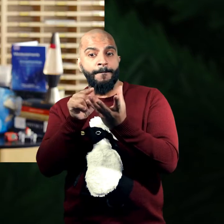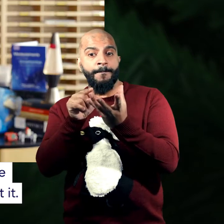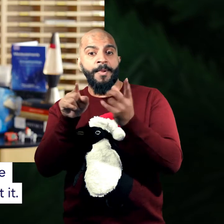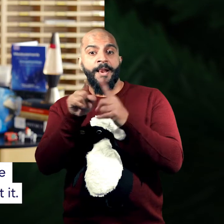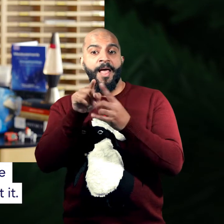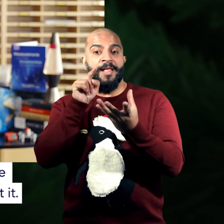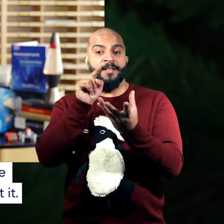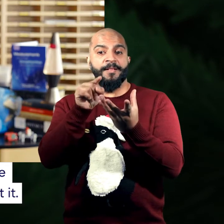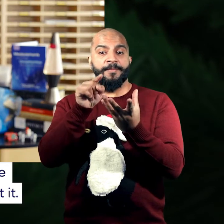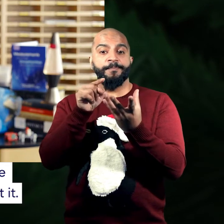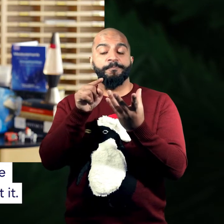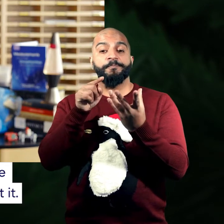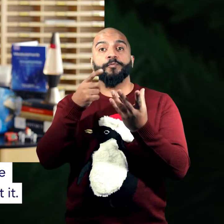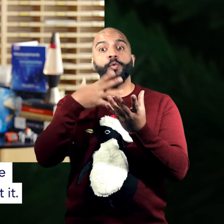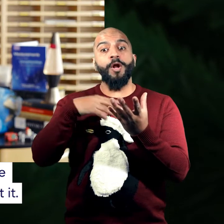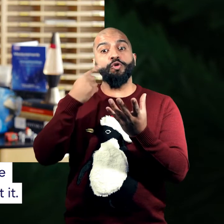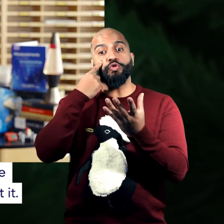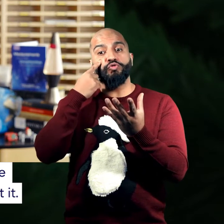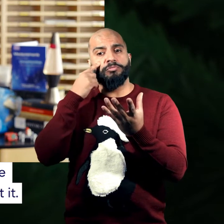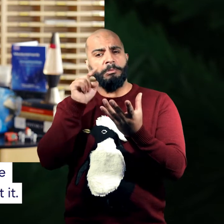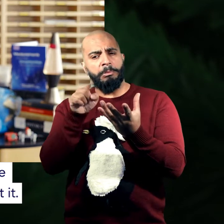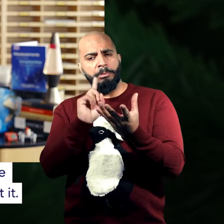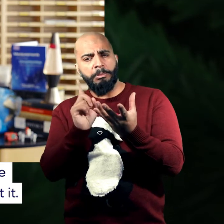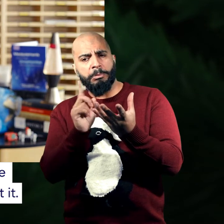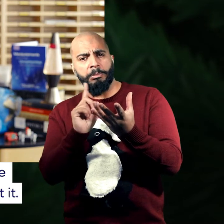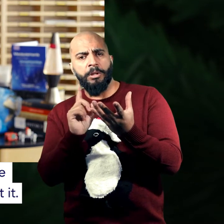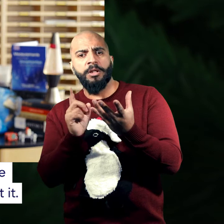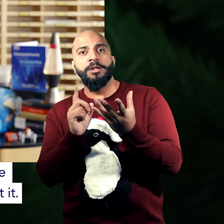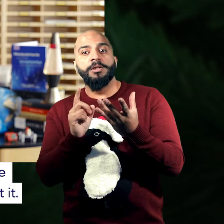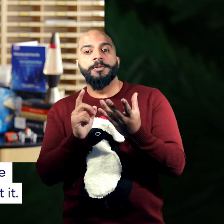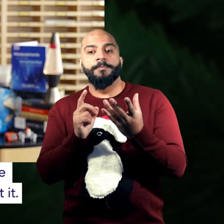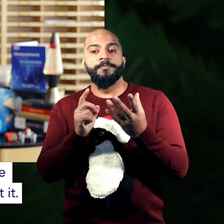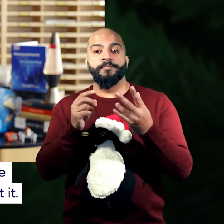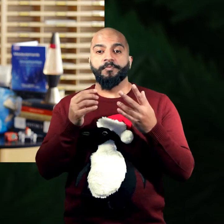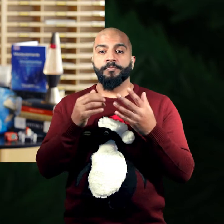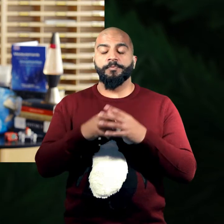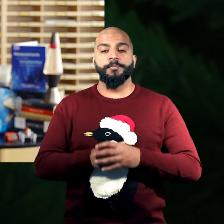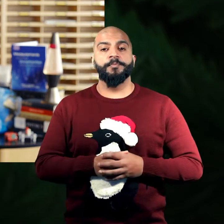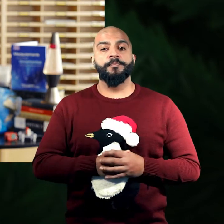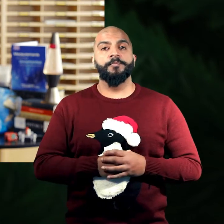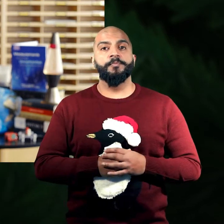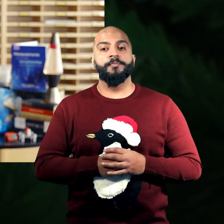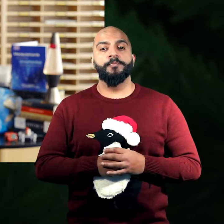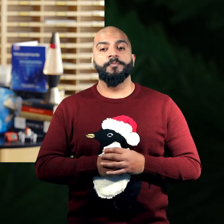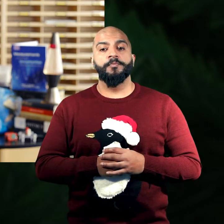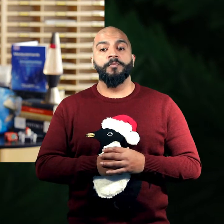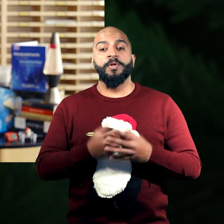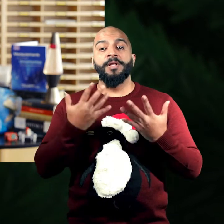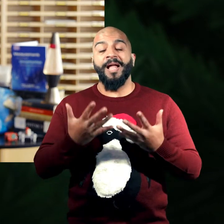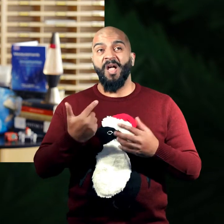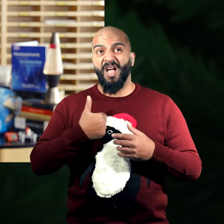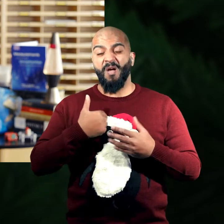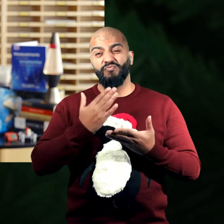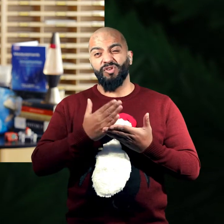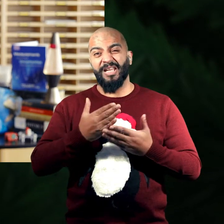disks. And after that is the debris disk stage, in case you want to read and find out any more about it. Now,